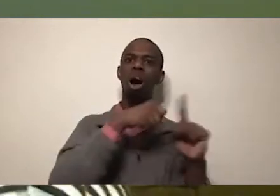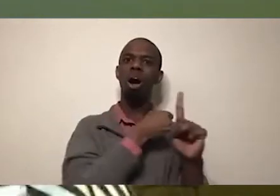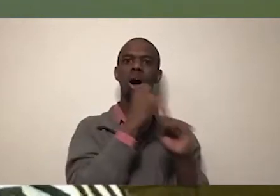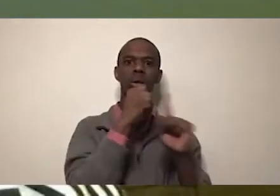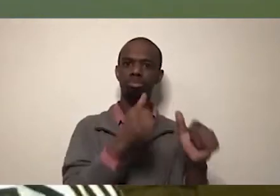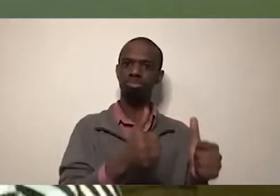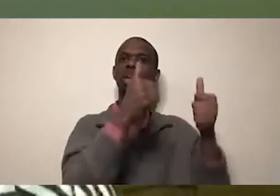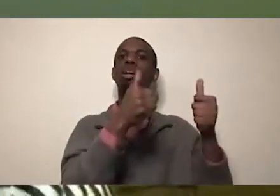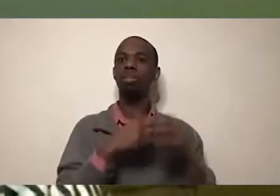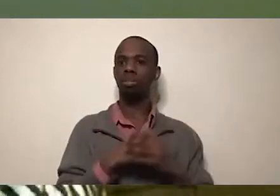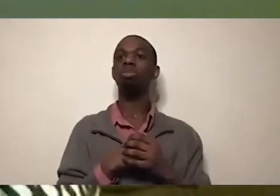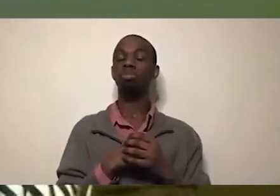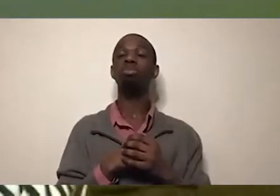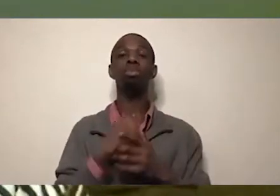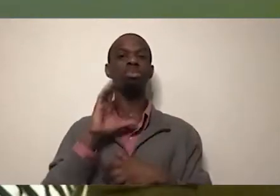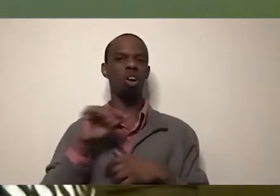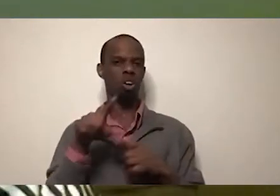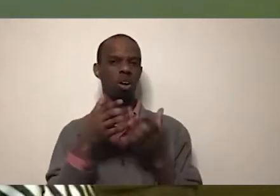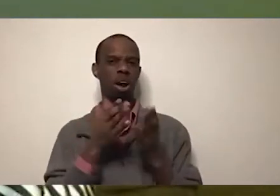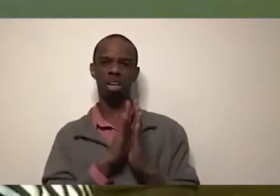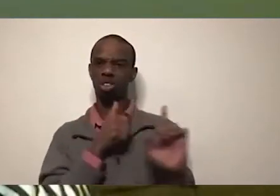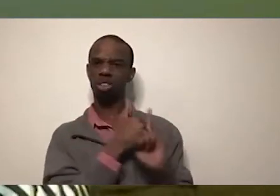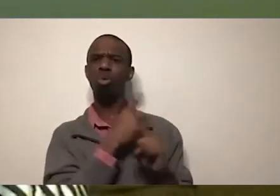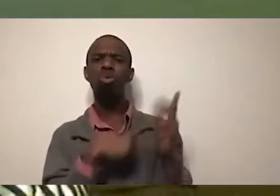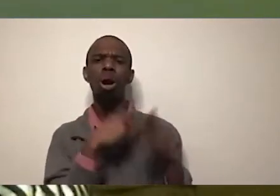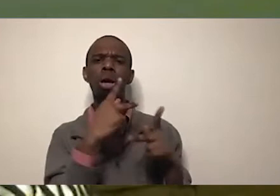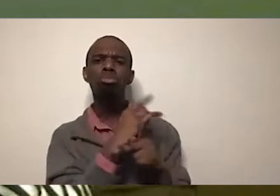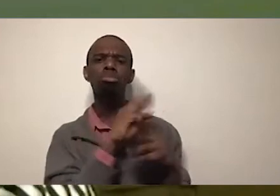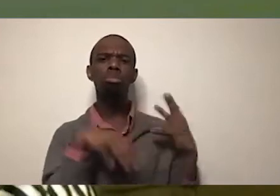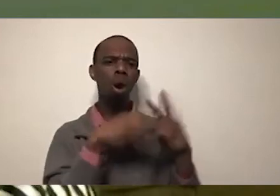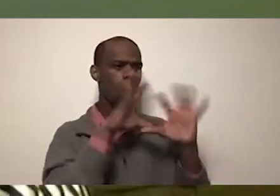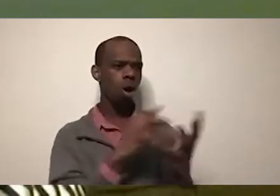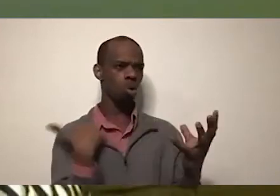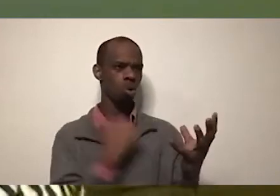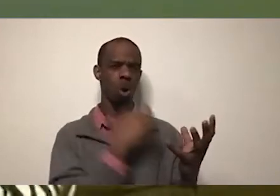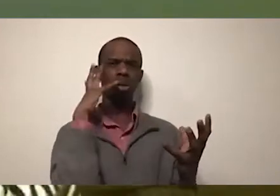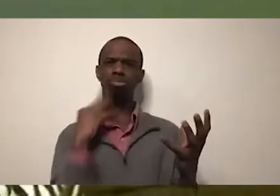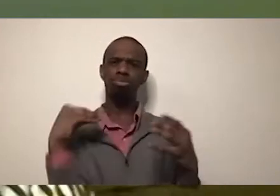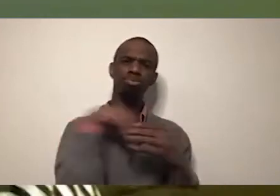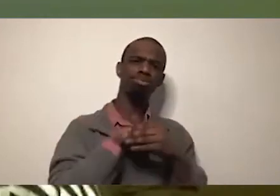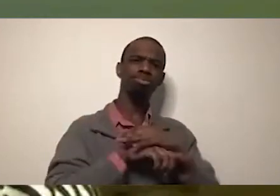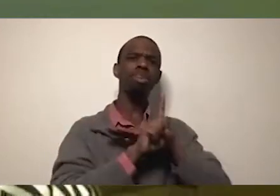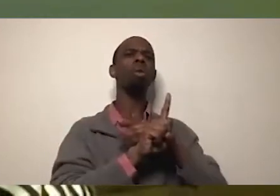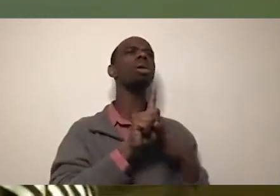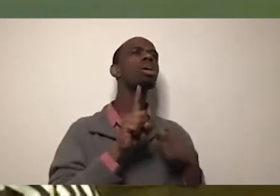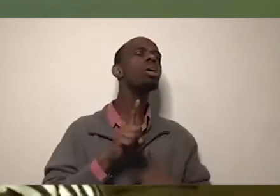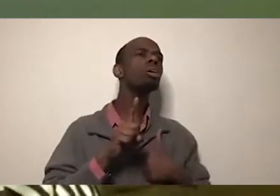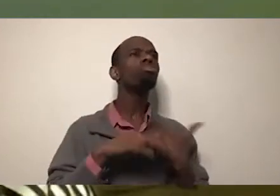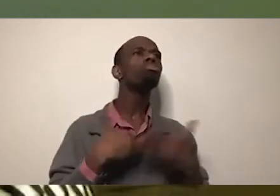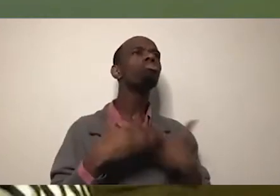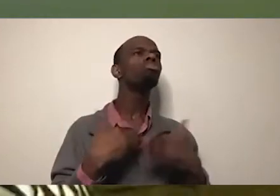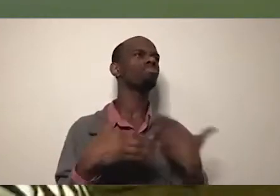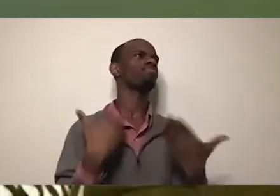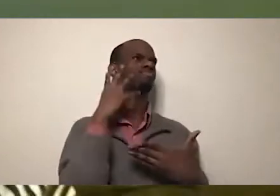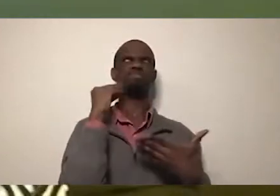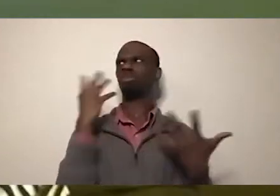their own food, even if you live on concrete, so let's grow food. And then you quickly realized you don't know anything about growing food or